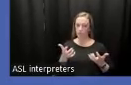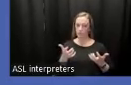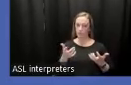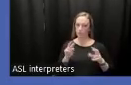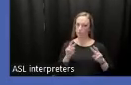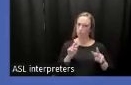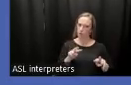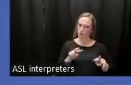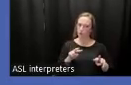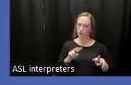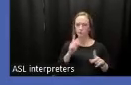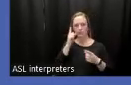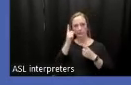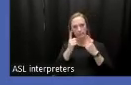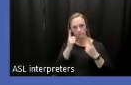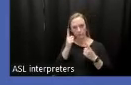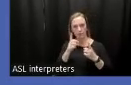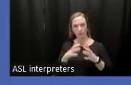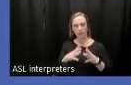think